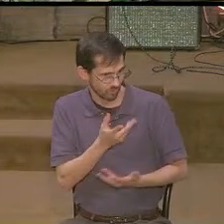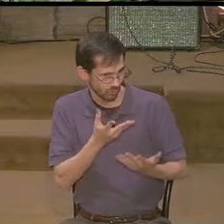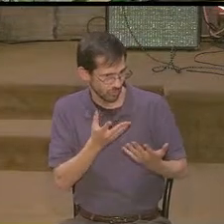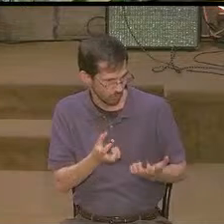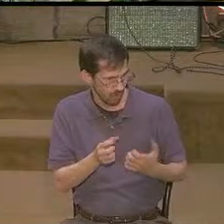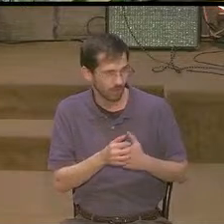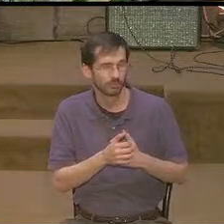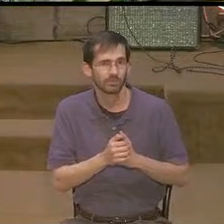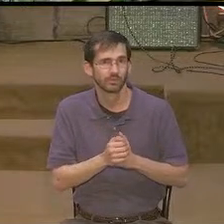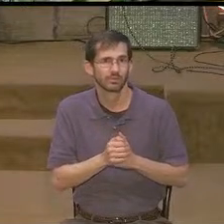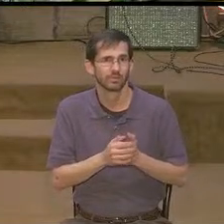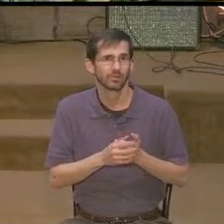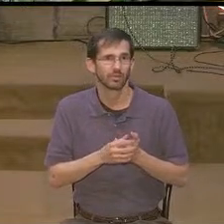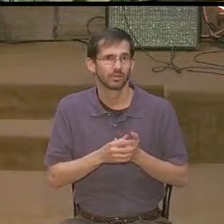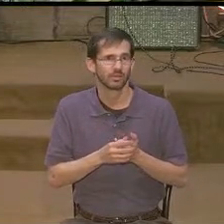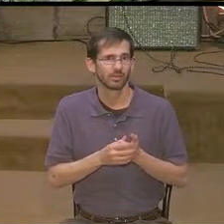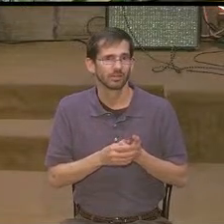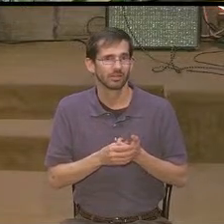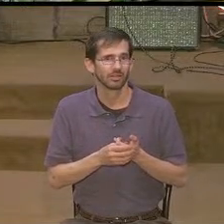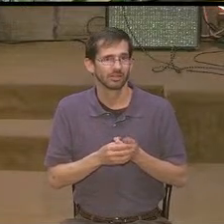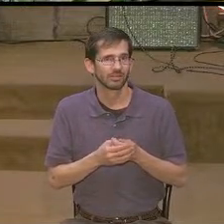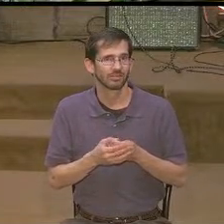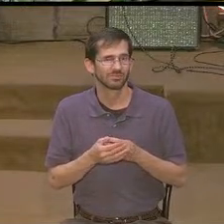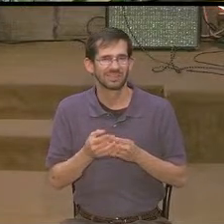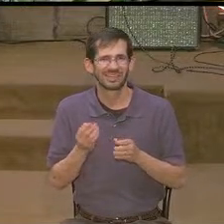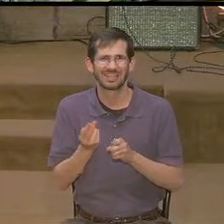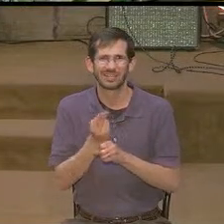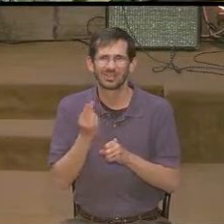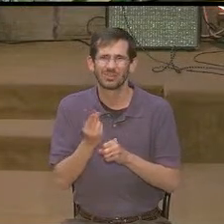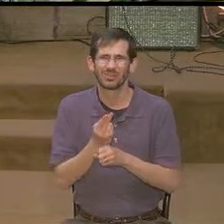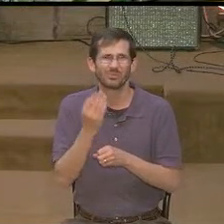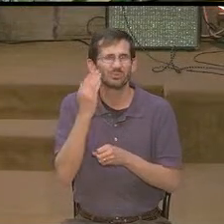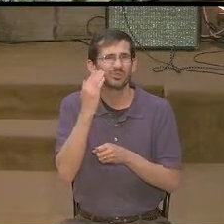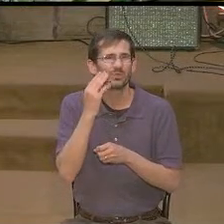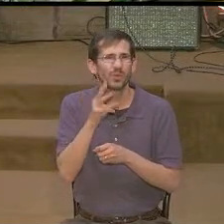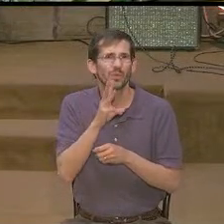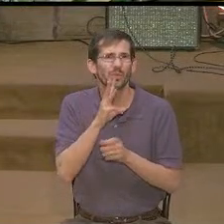to, he bought it back in a Deer Park bottle.